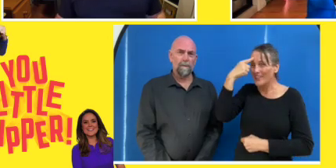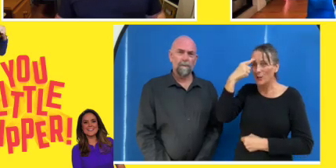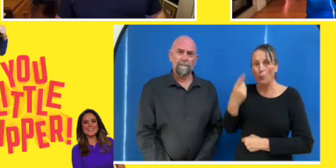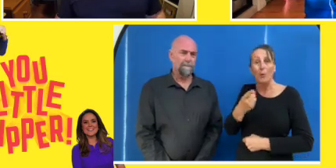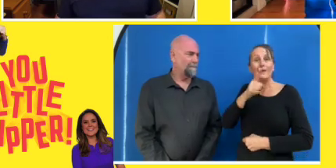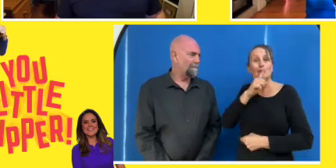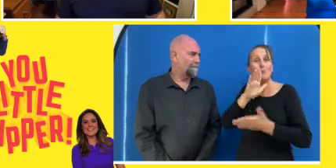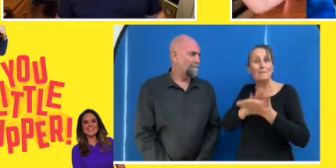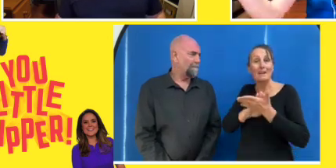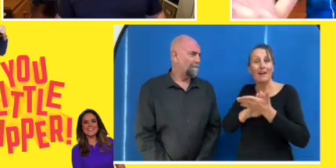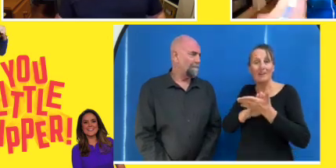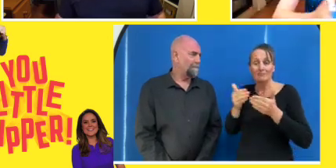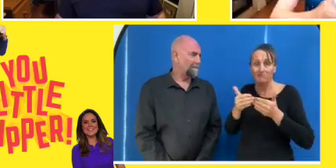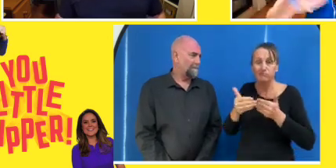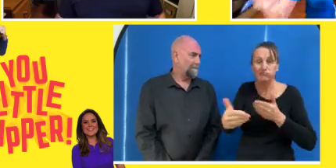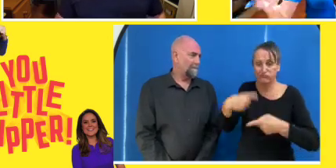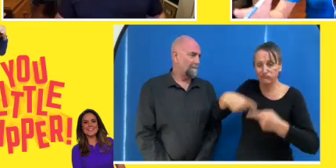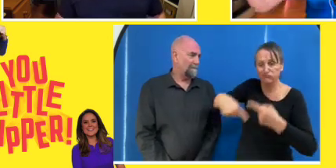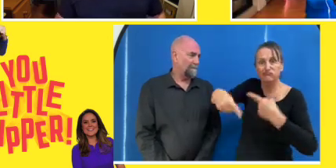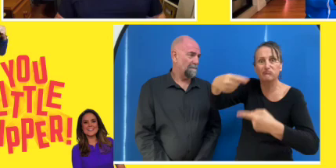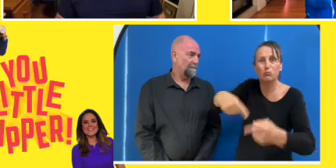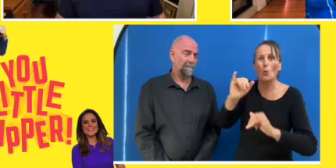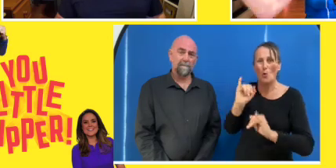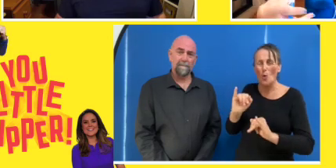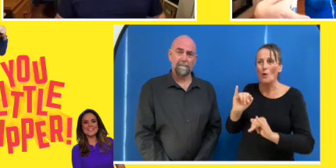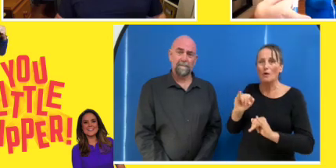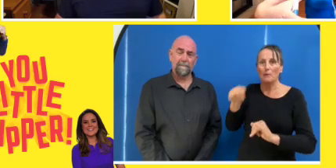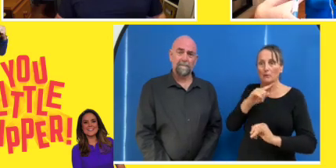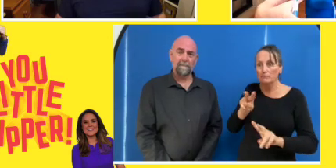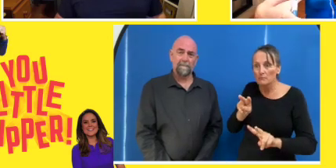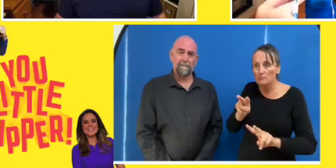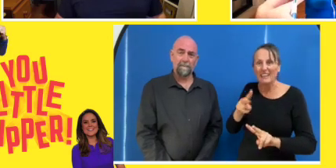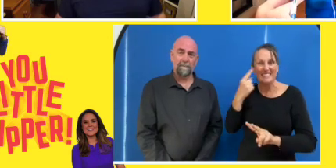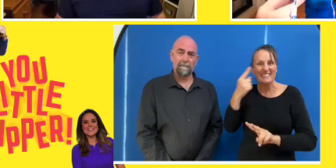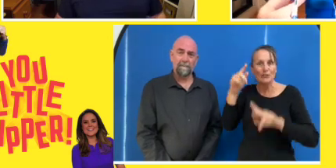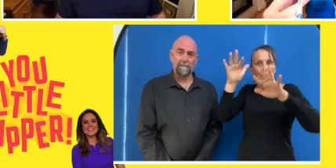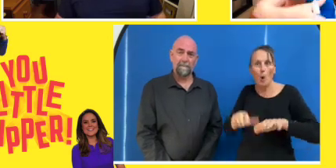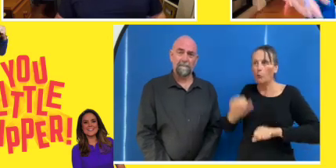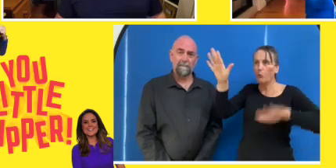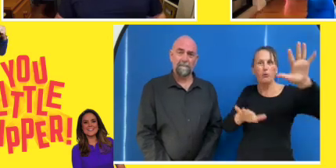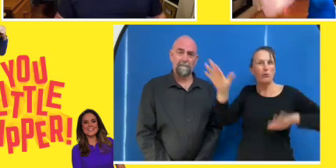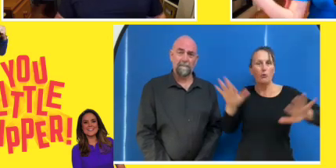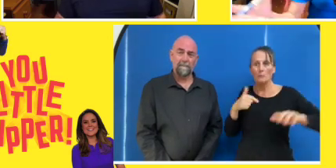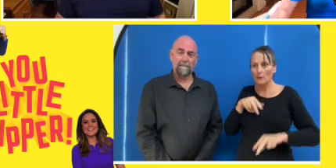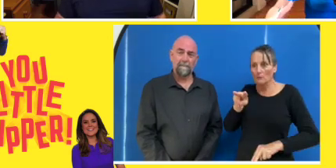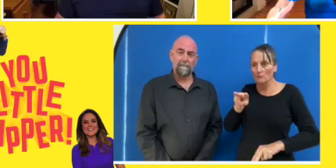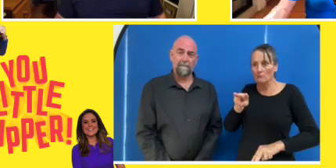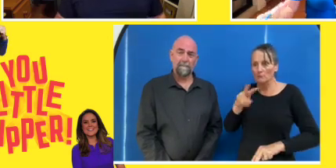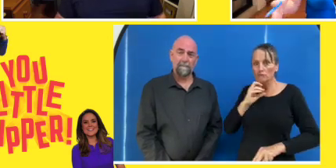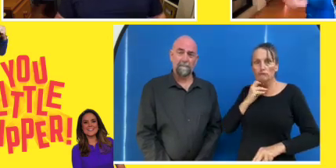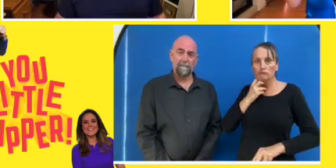he'd lost a ski, he was going, I think, for about 100 meters, just rocketing down the mountain. And there was all this powder